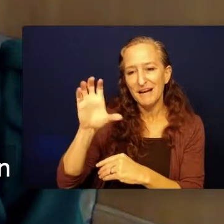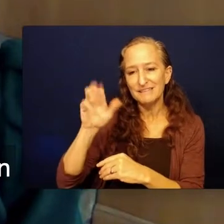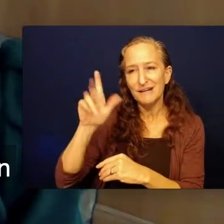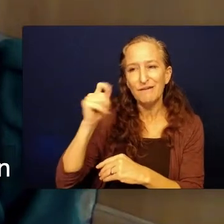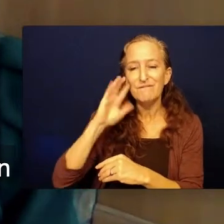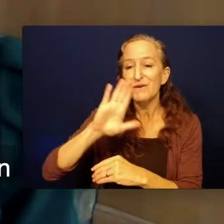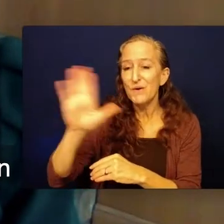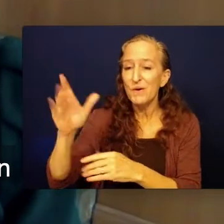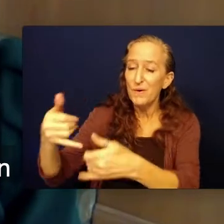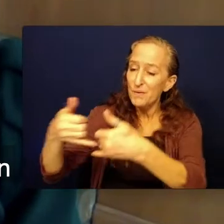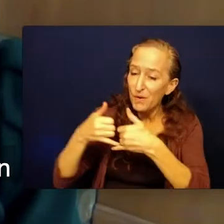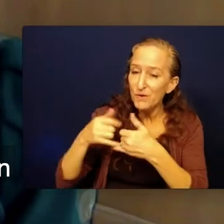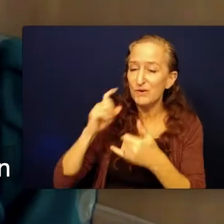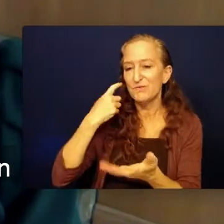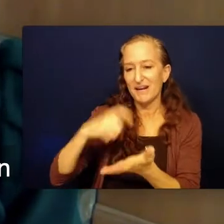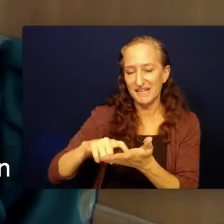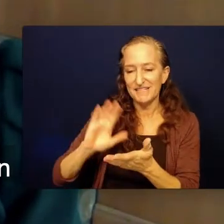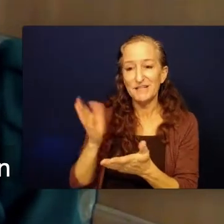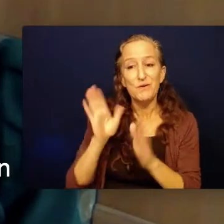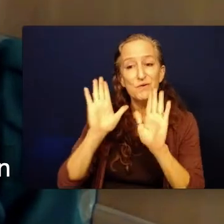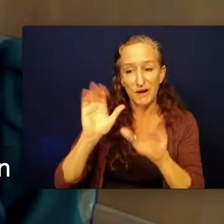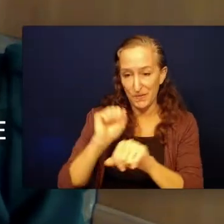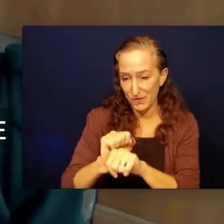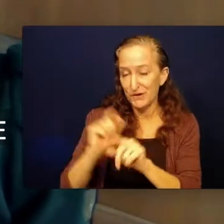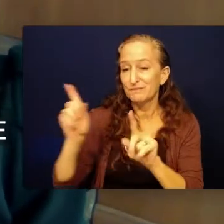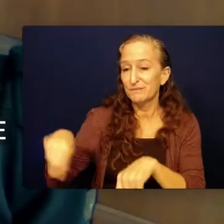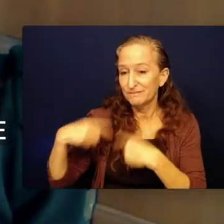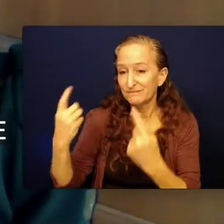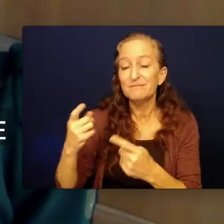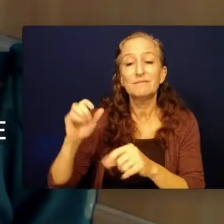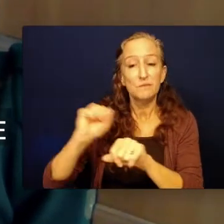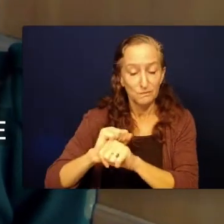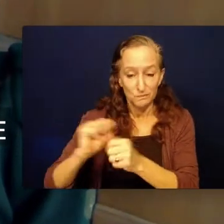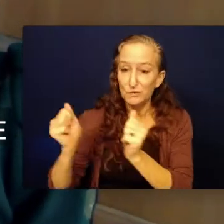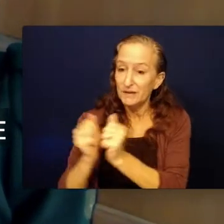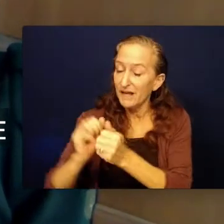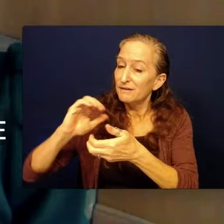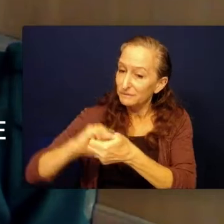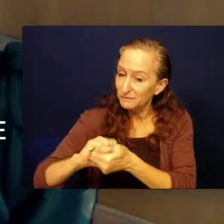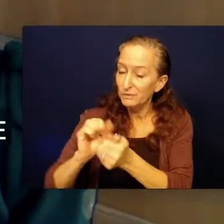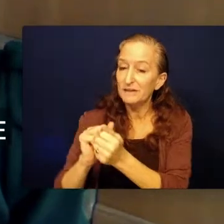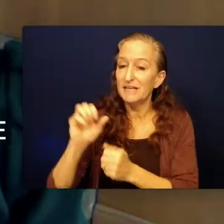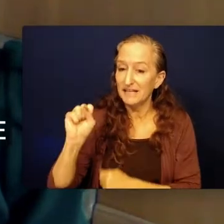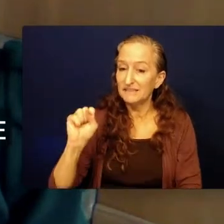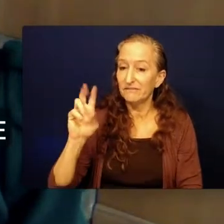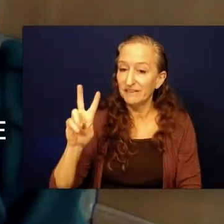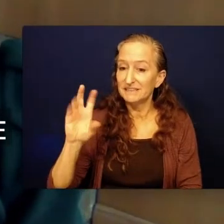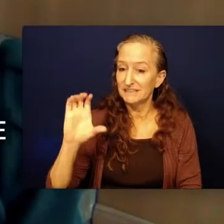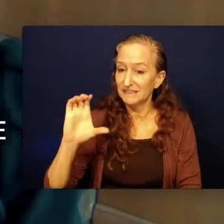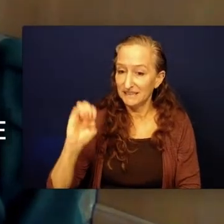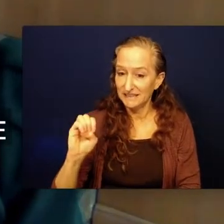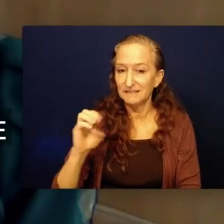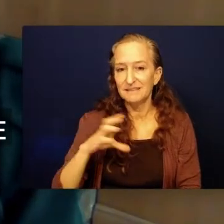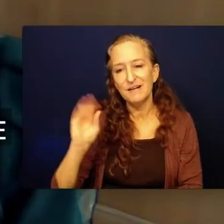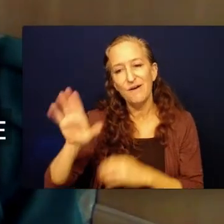for recognizing the great work that we have been doing in collaboration with SVCE and with all of